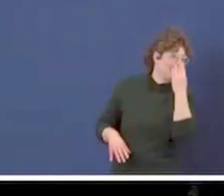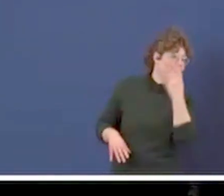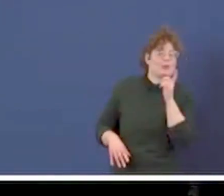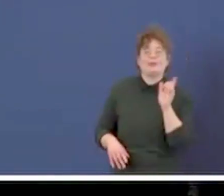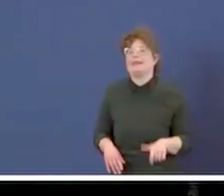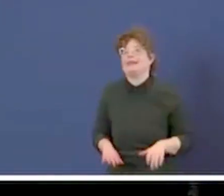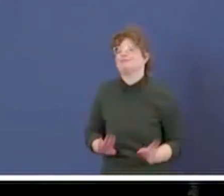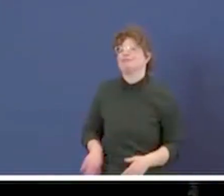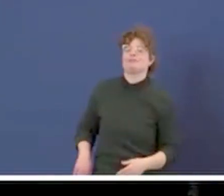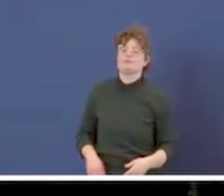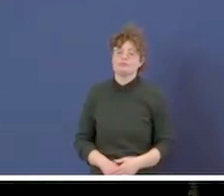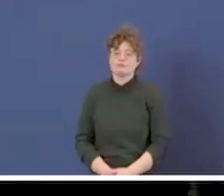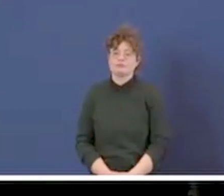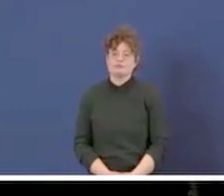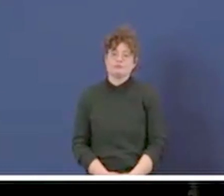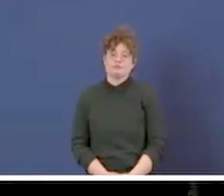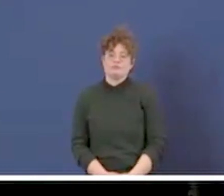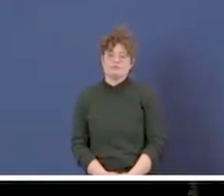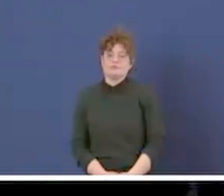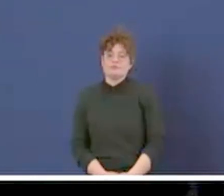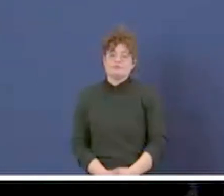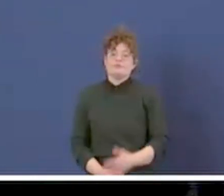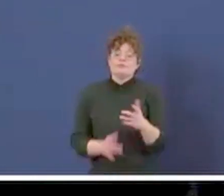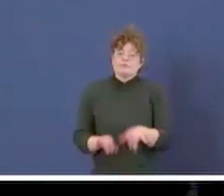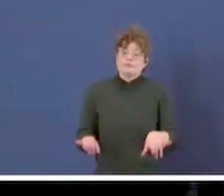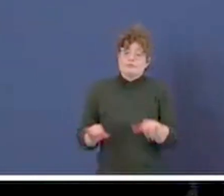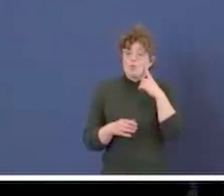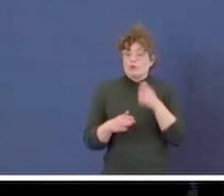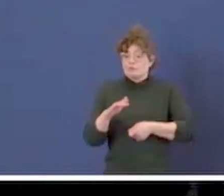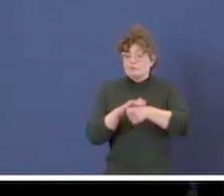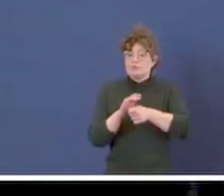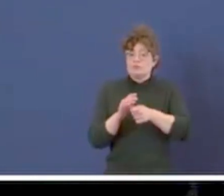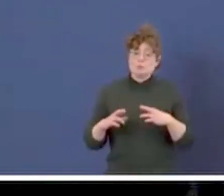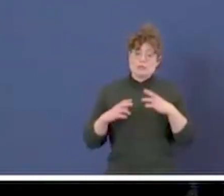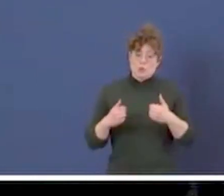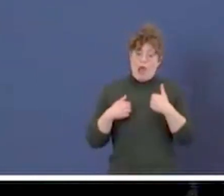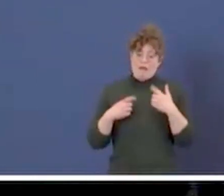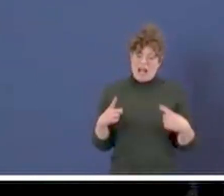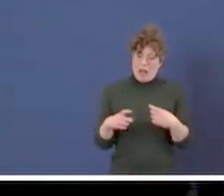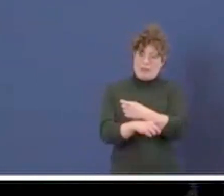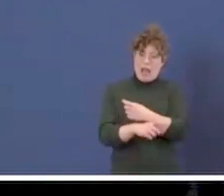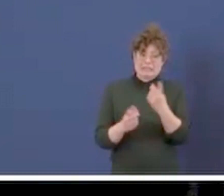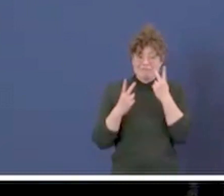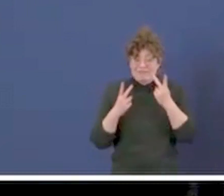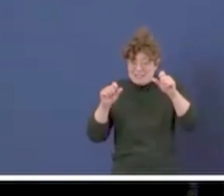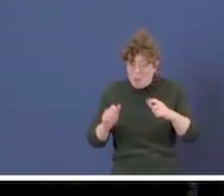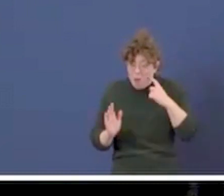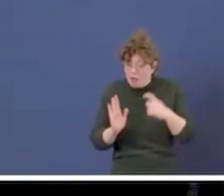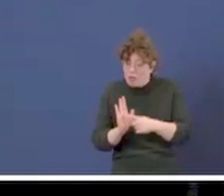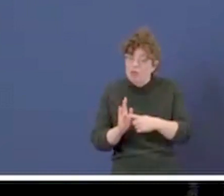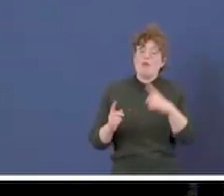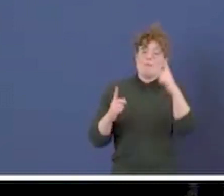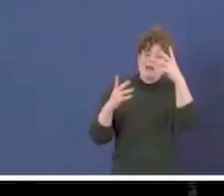it. It is common for shelter residents to have complex physical and mental health concerns, as